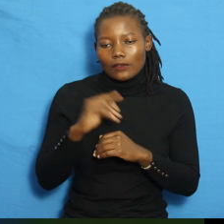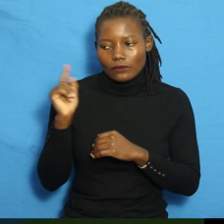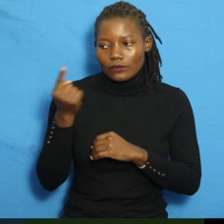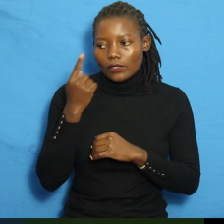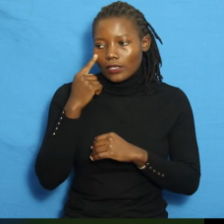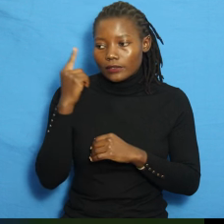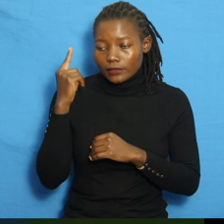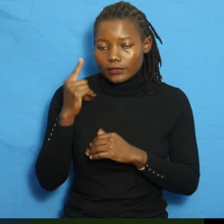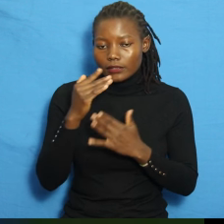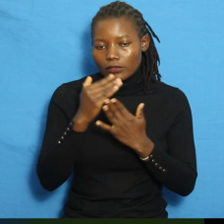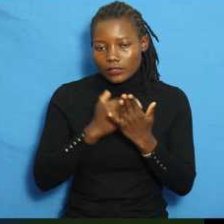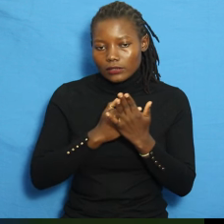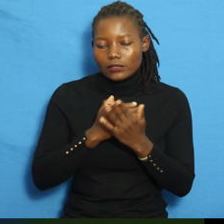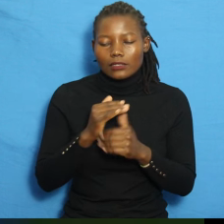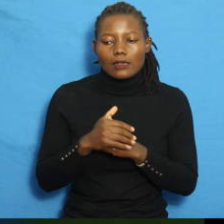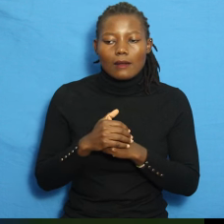there,